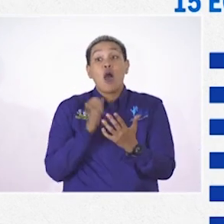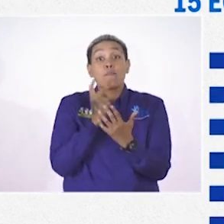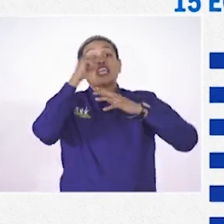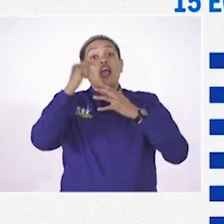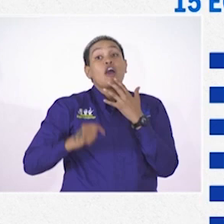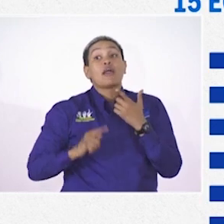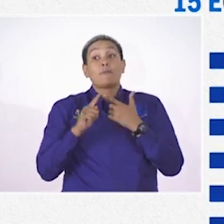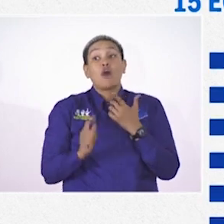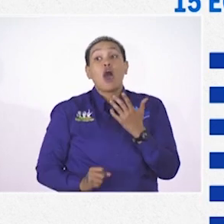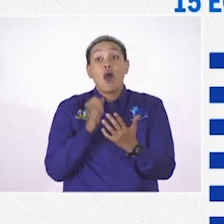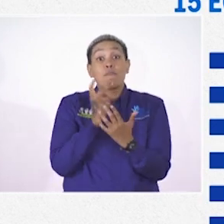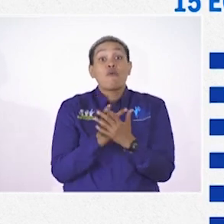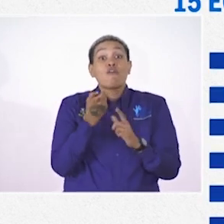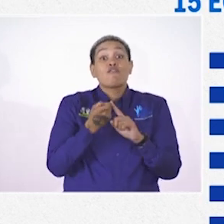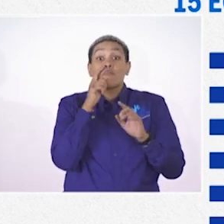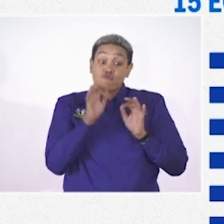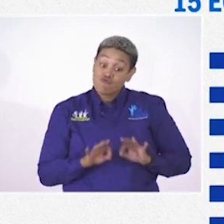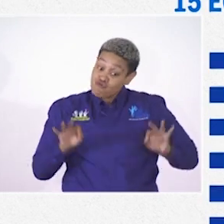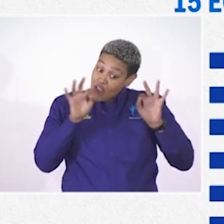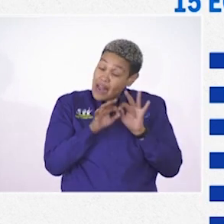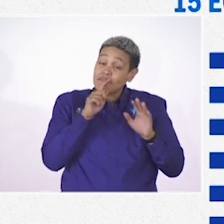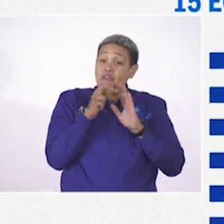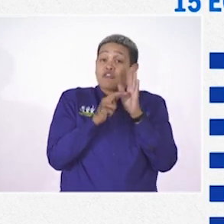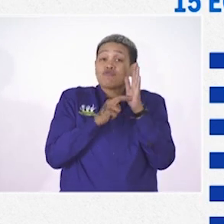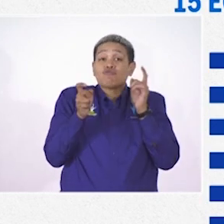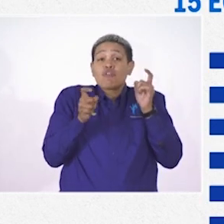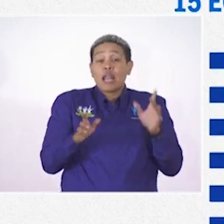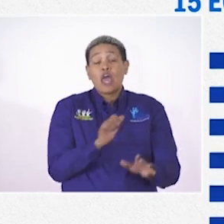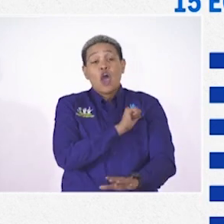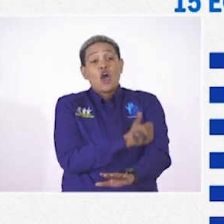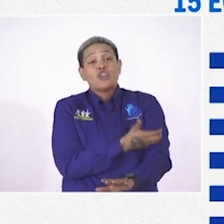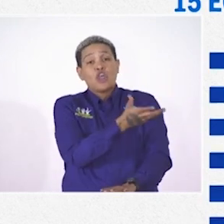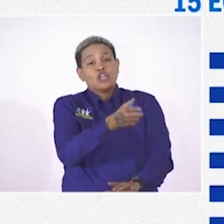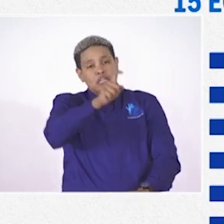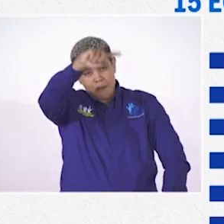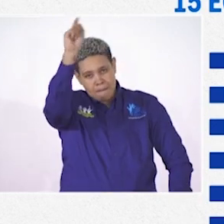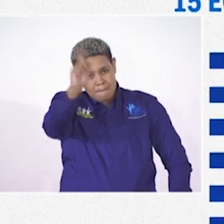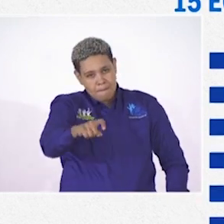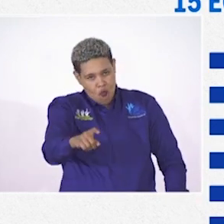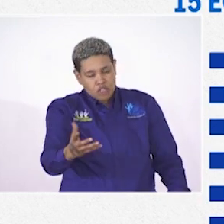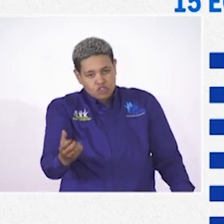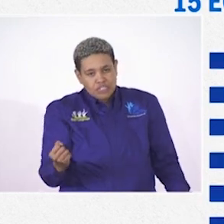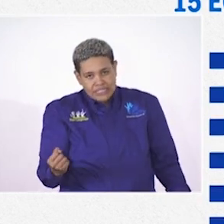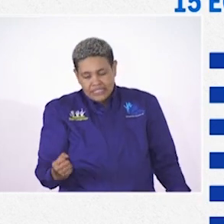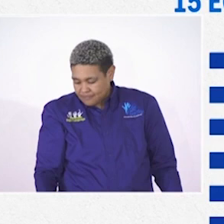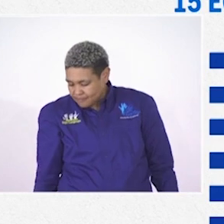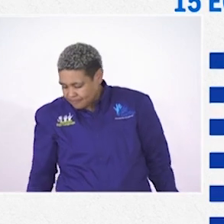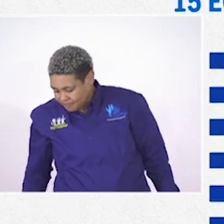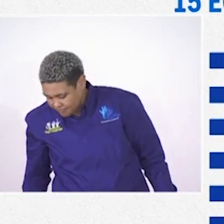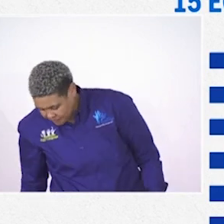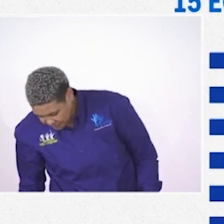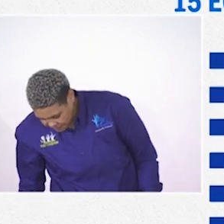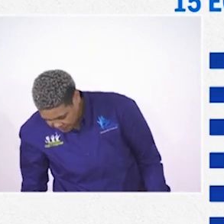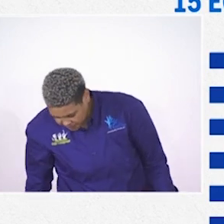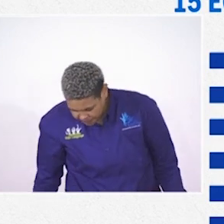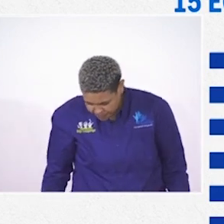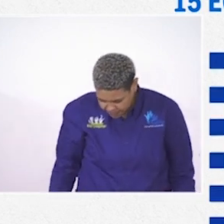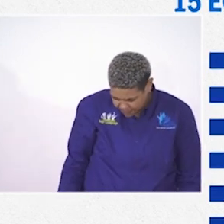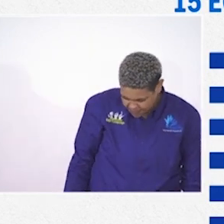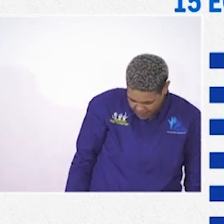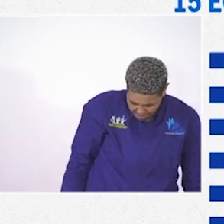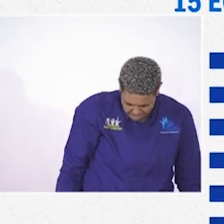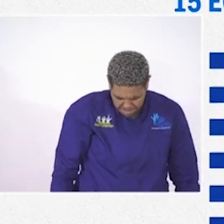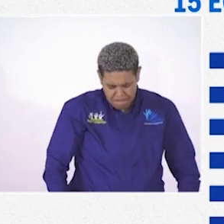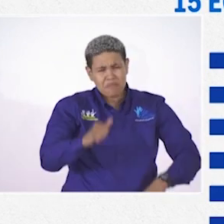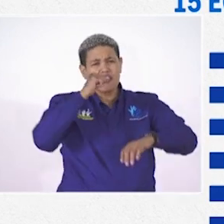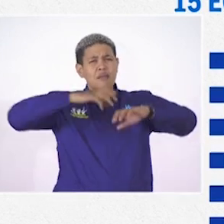and approval from the relevant regulatory authorities must be received. Madam Speaker,